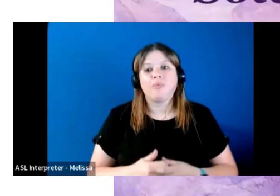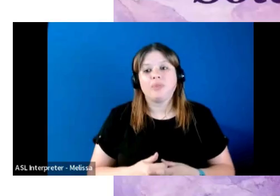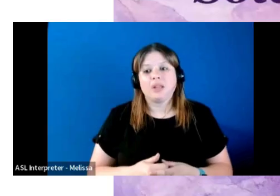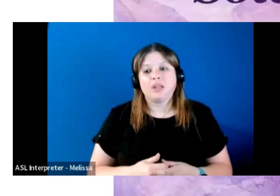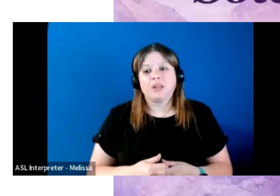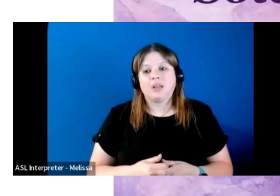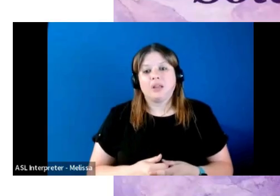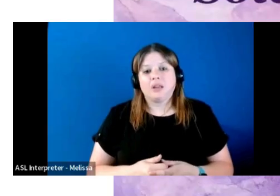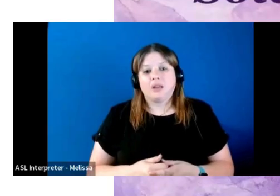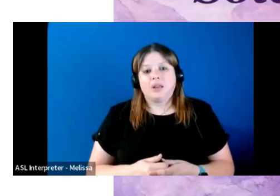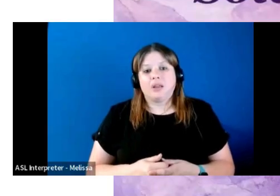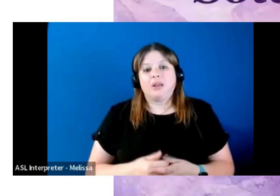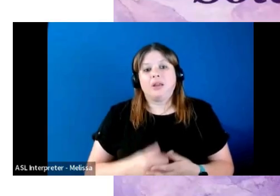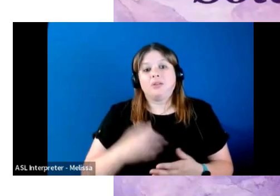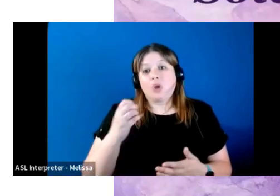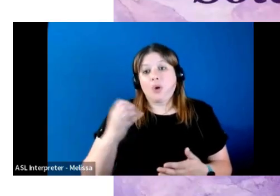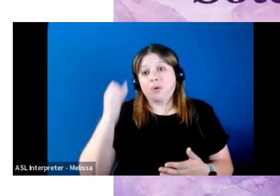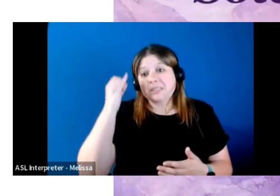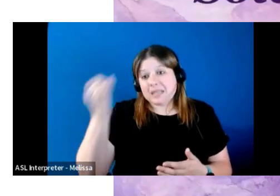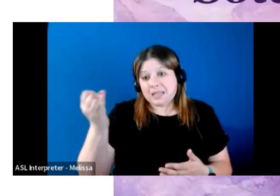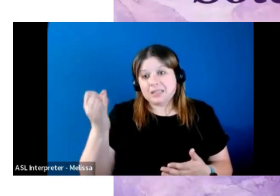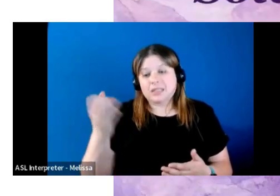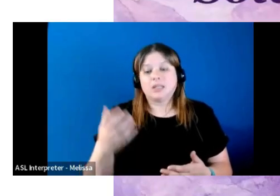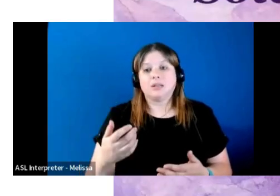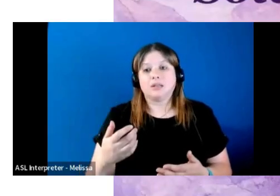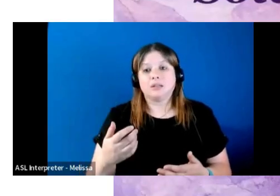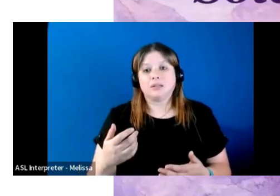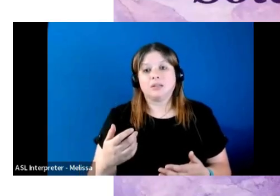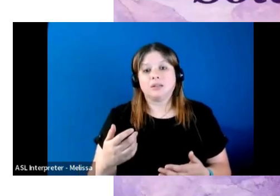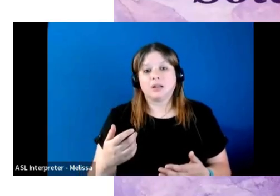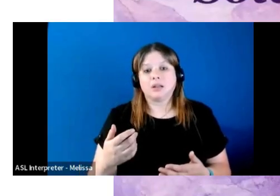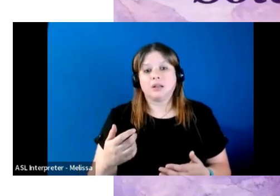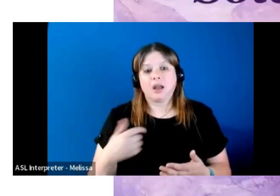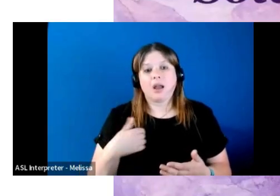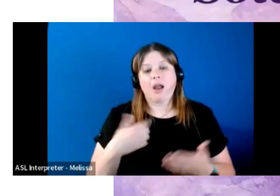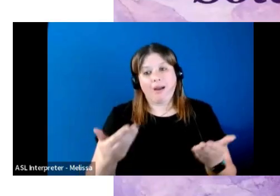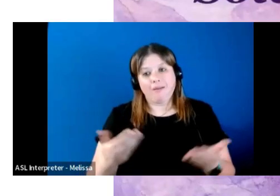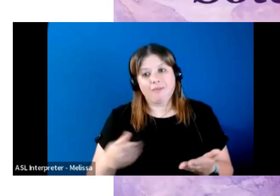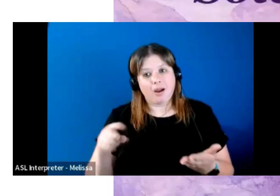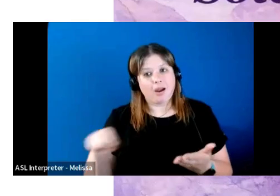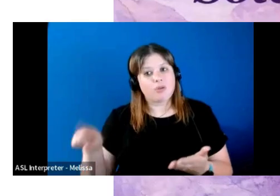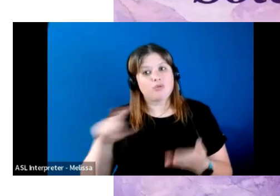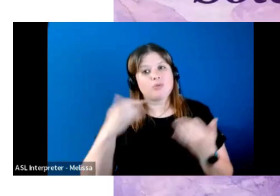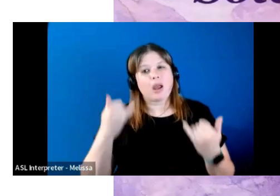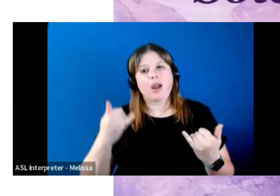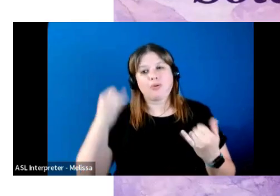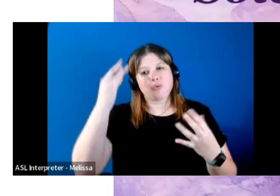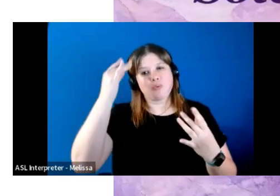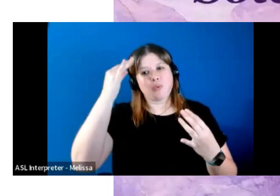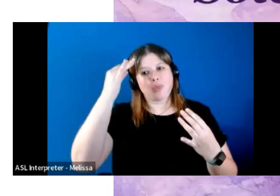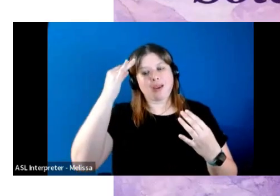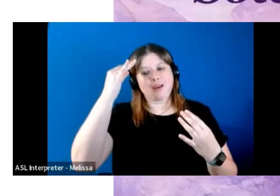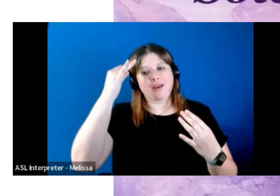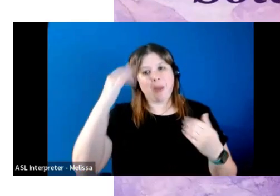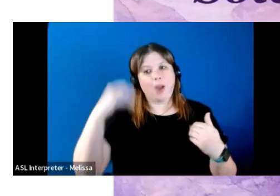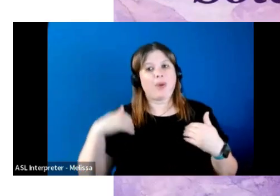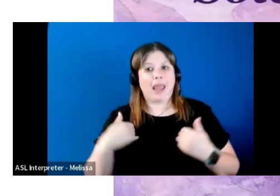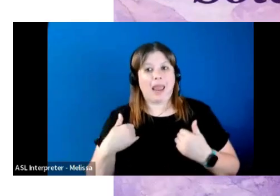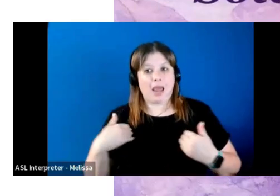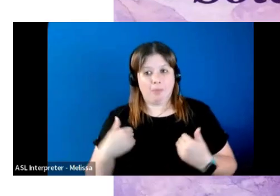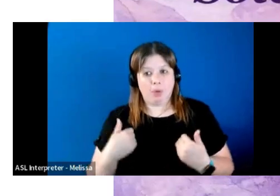So, as an idea, I invite you to consider an animal in your